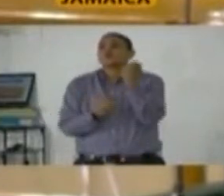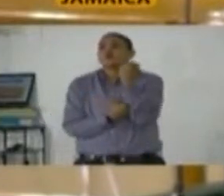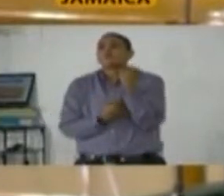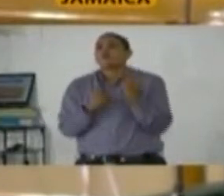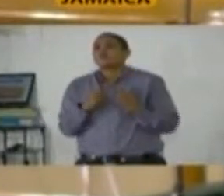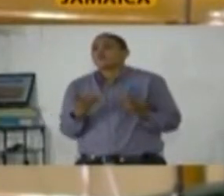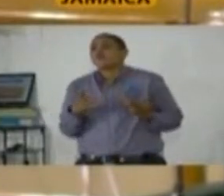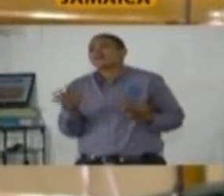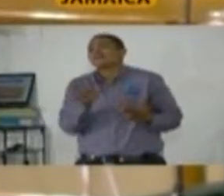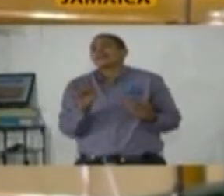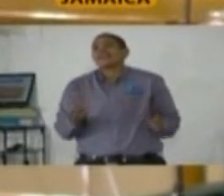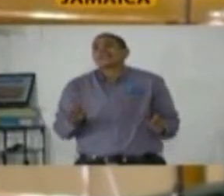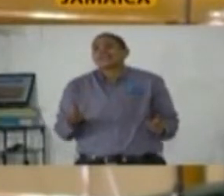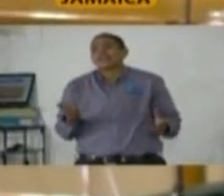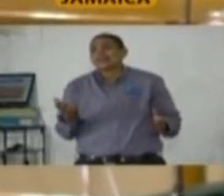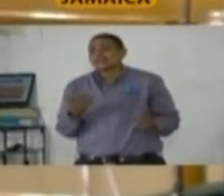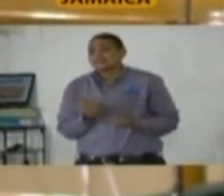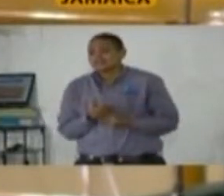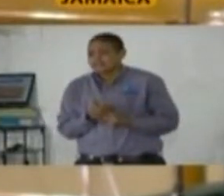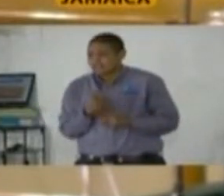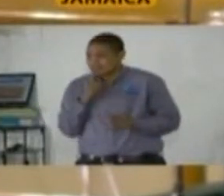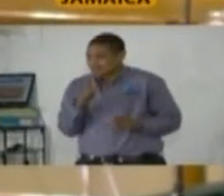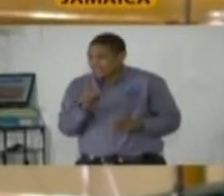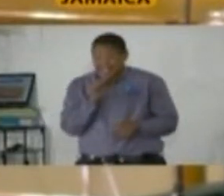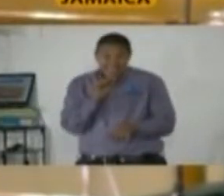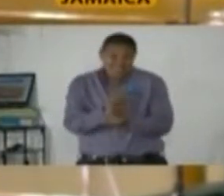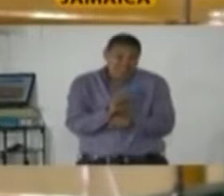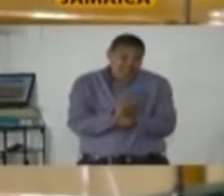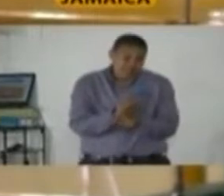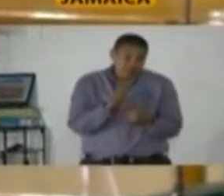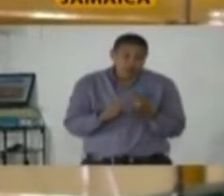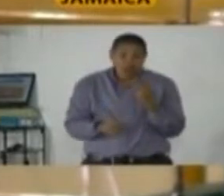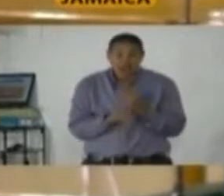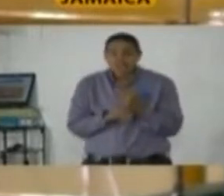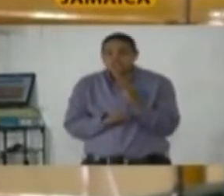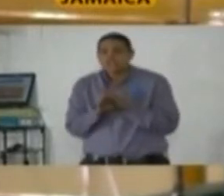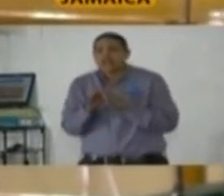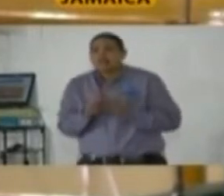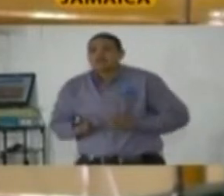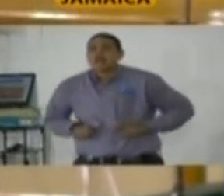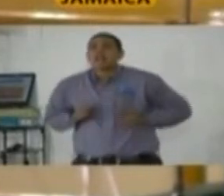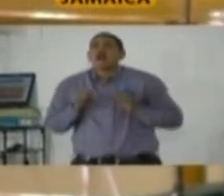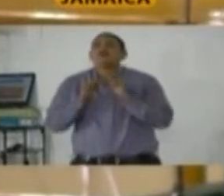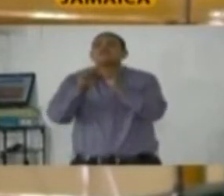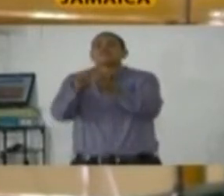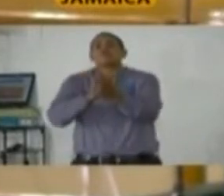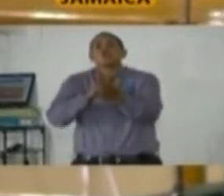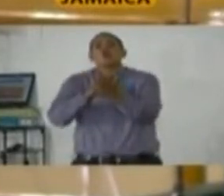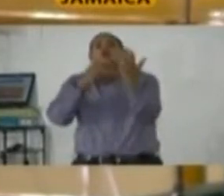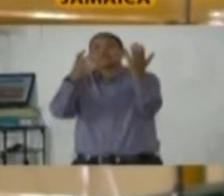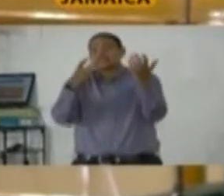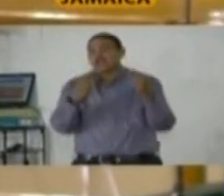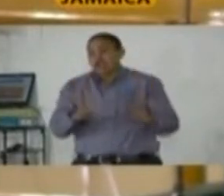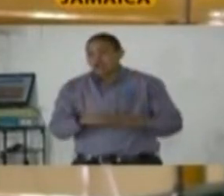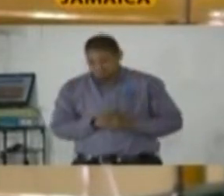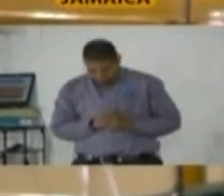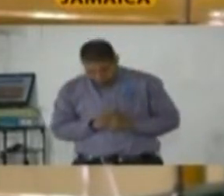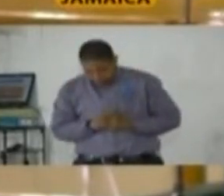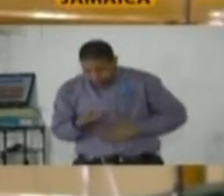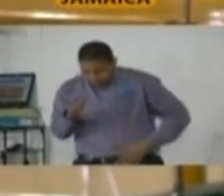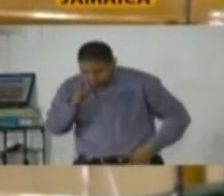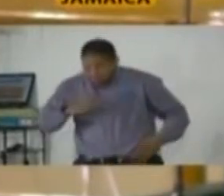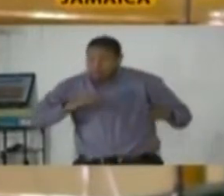need to not only finish their assignments, but also develop a lifelong love of learning. Madam Speaker, to